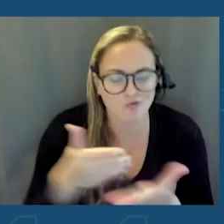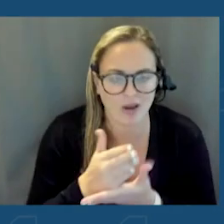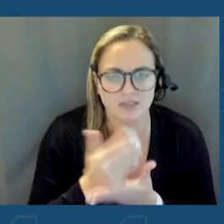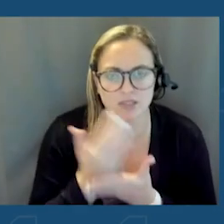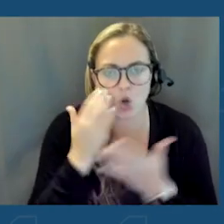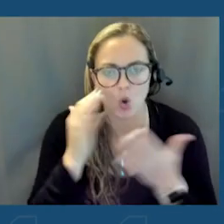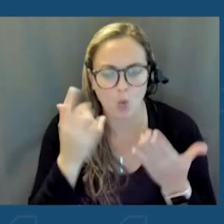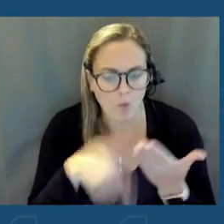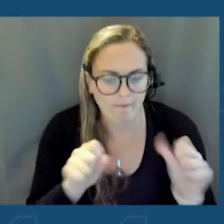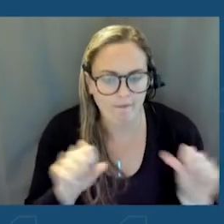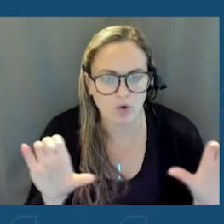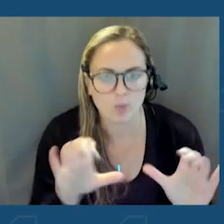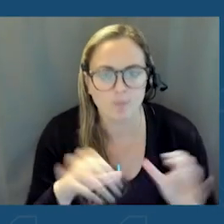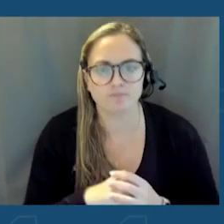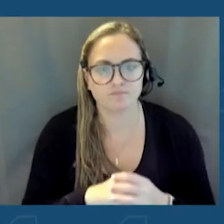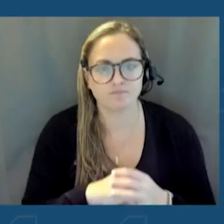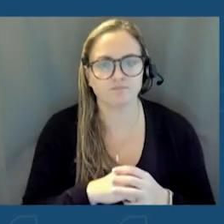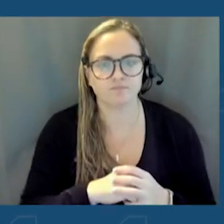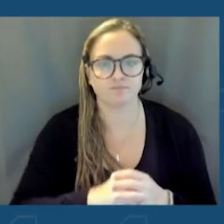Because that's